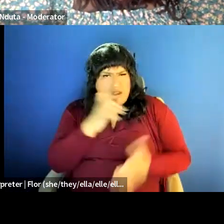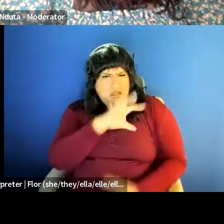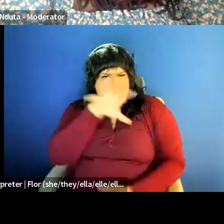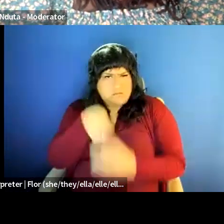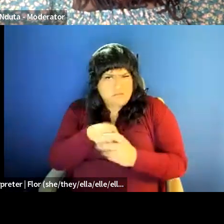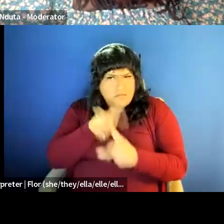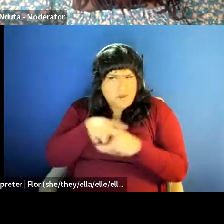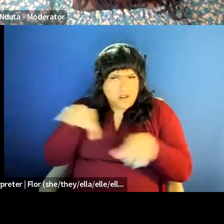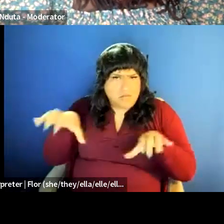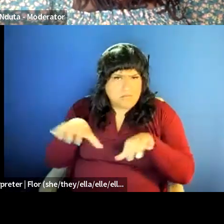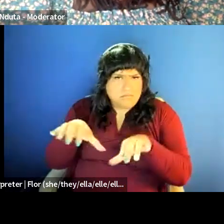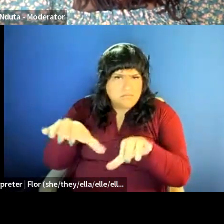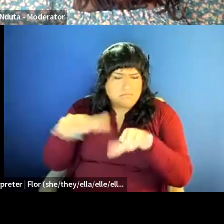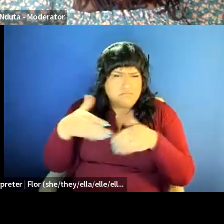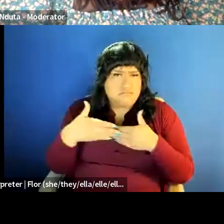is medicalized.